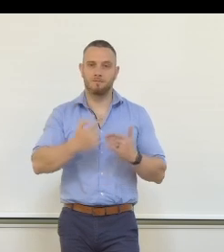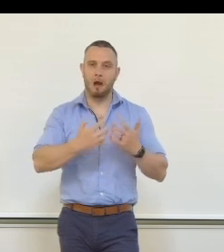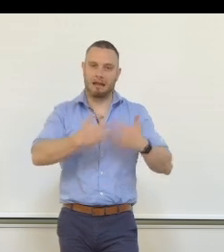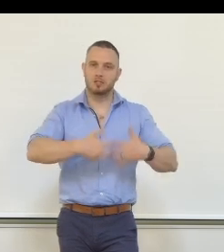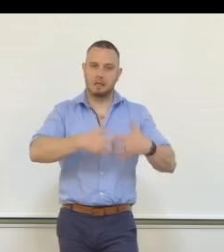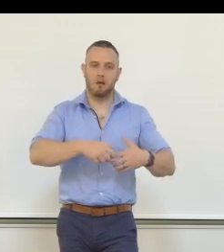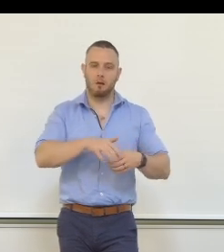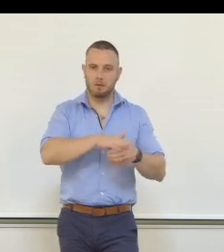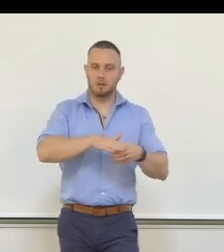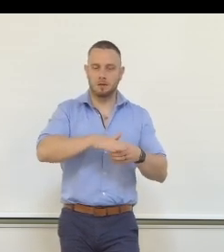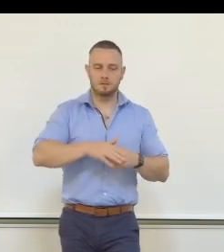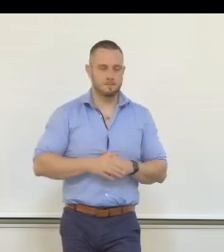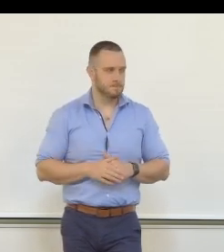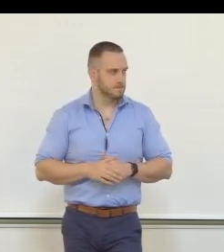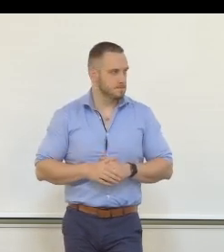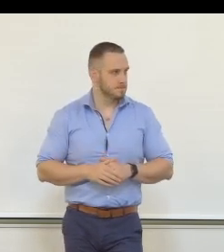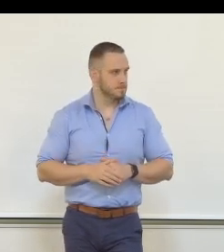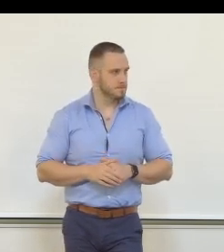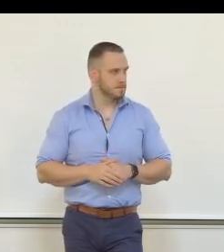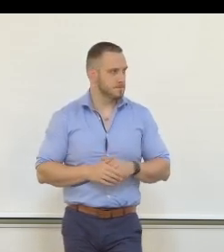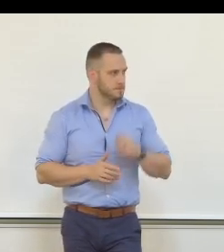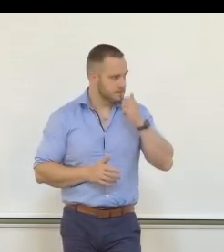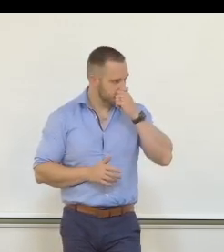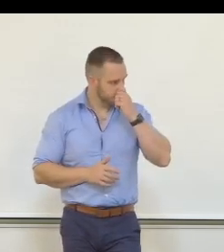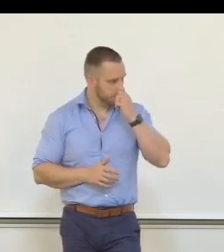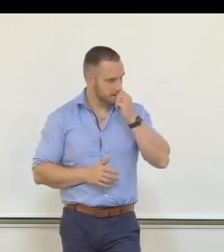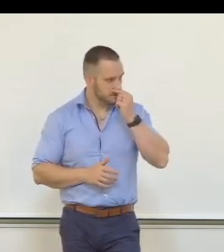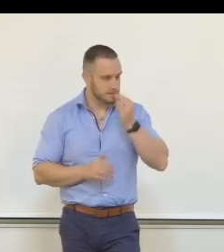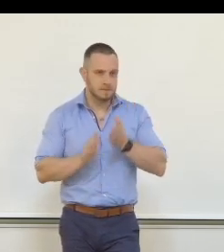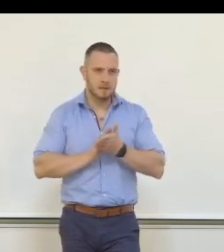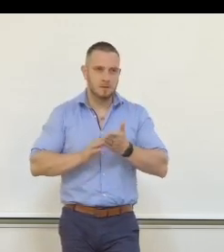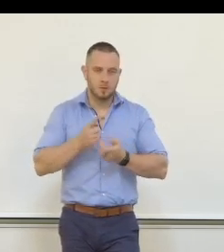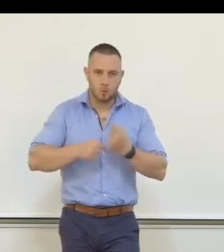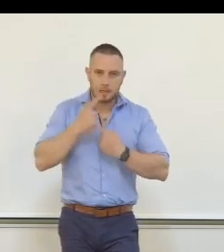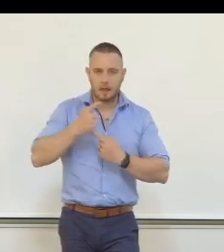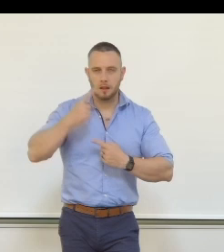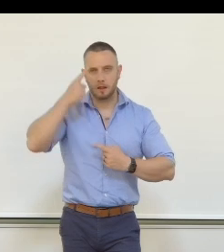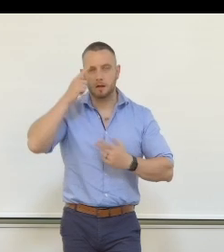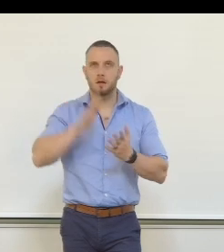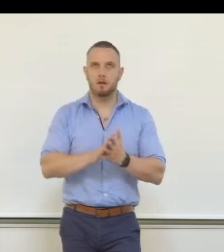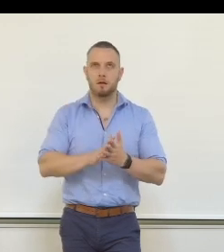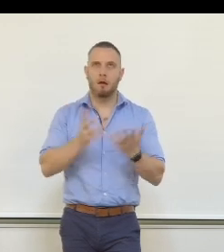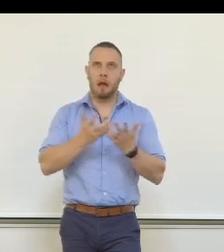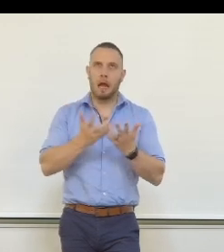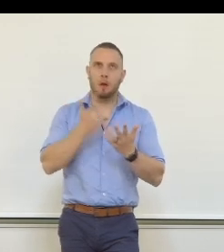overthink. Overthink is not the correct word. To rethink how we're doing production, how we're wasting our resources